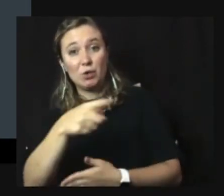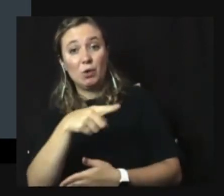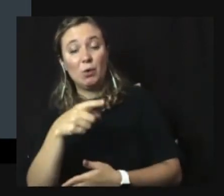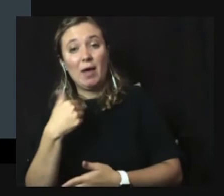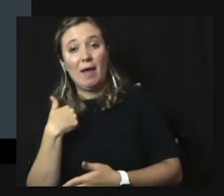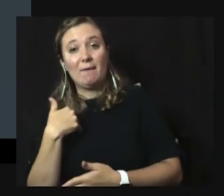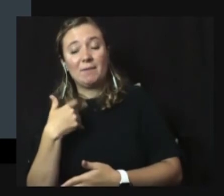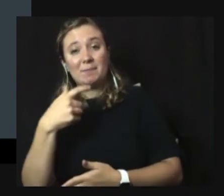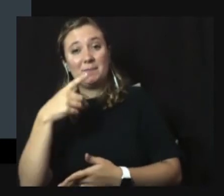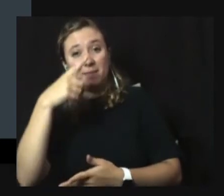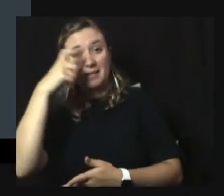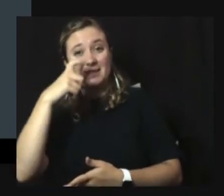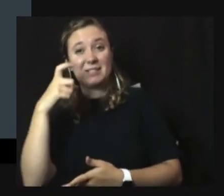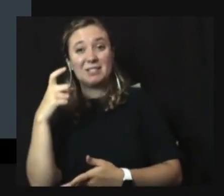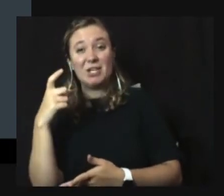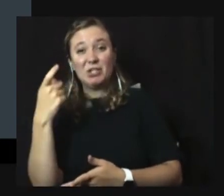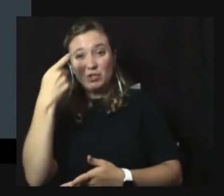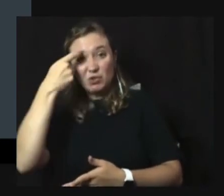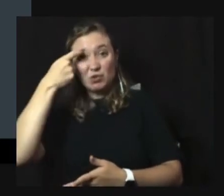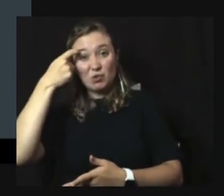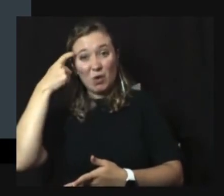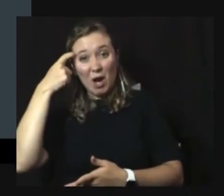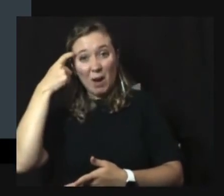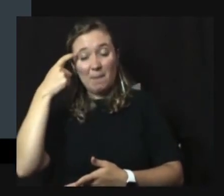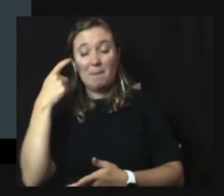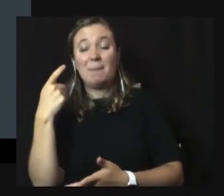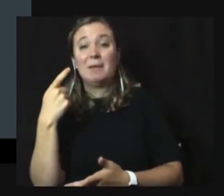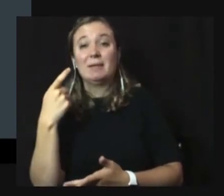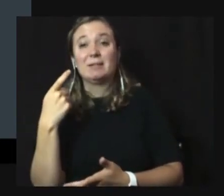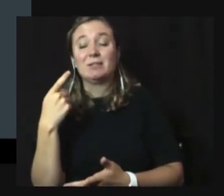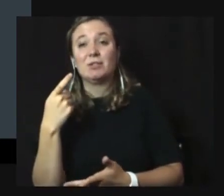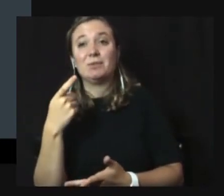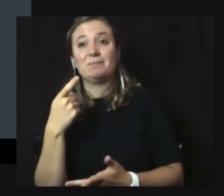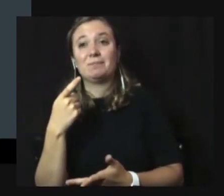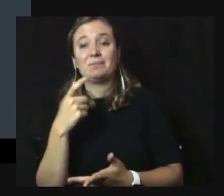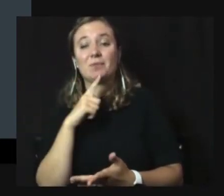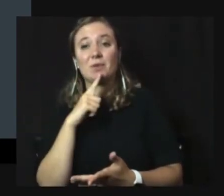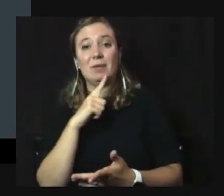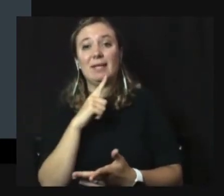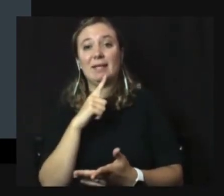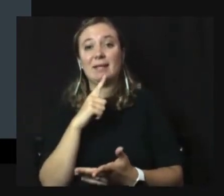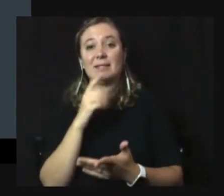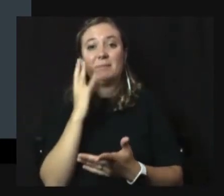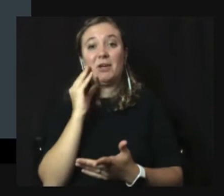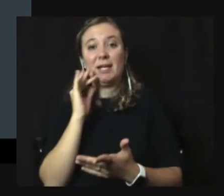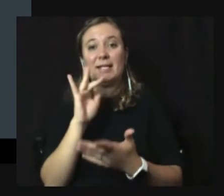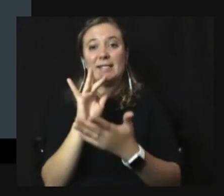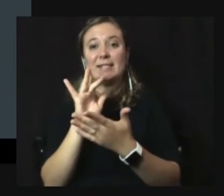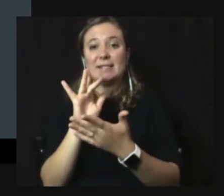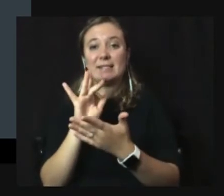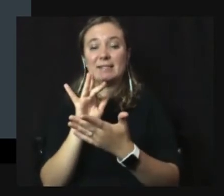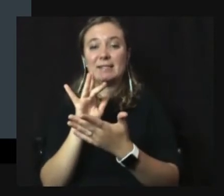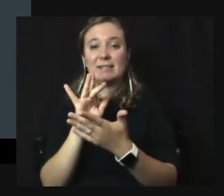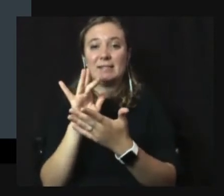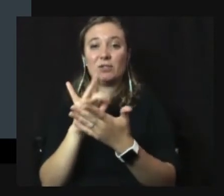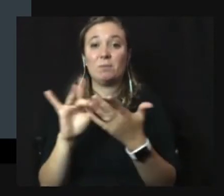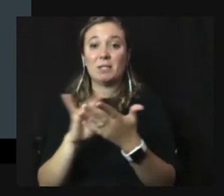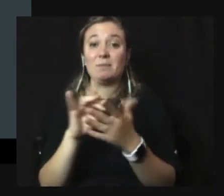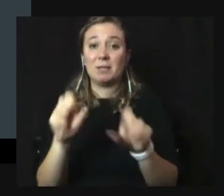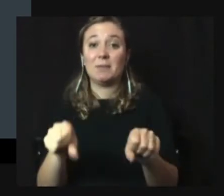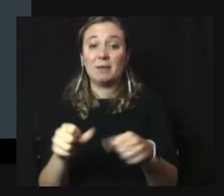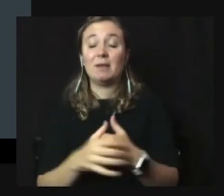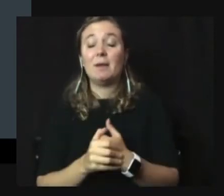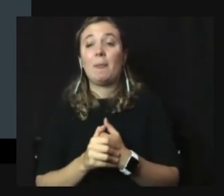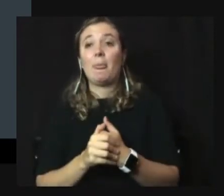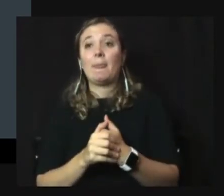with parents who are just like me, and I have their children in my care.